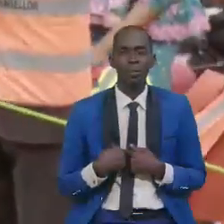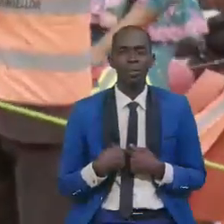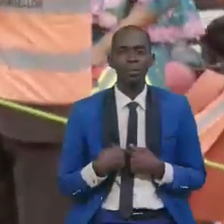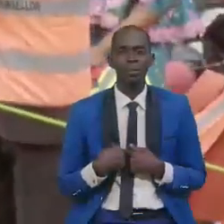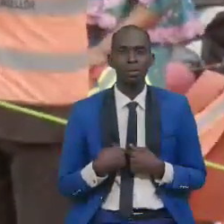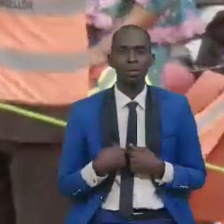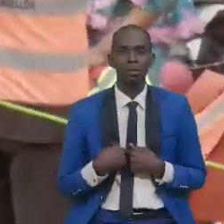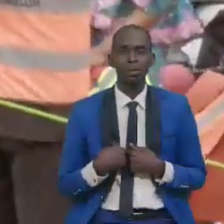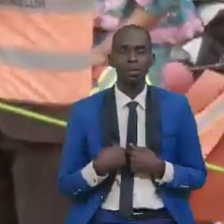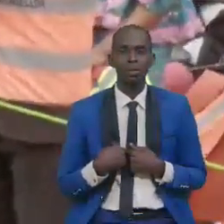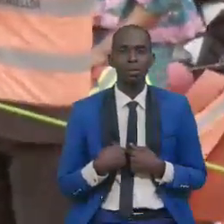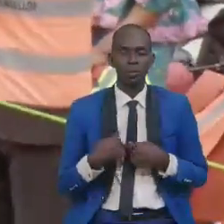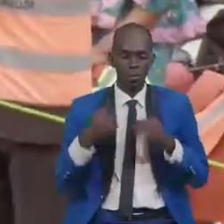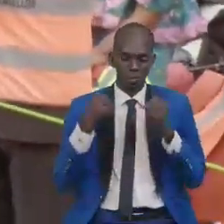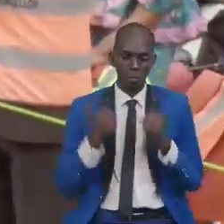power